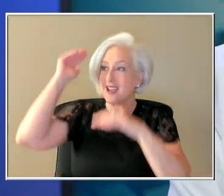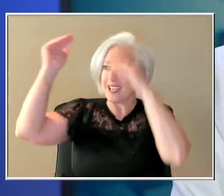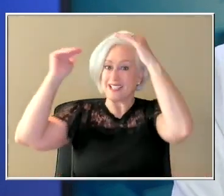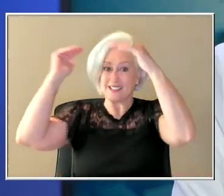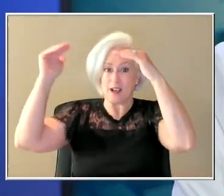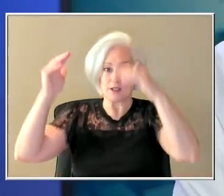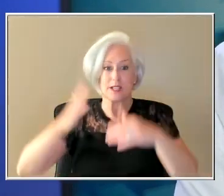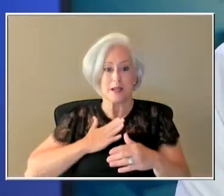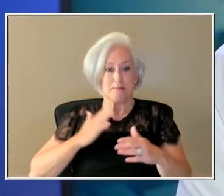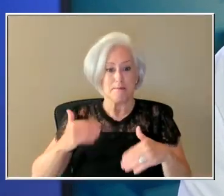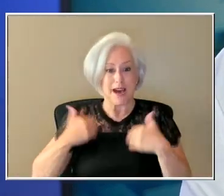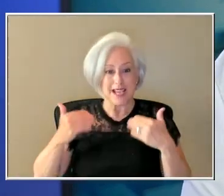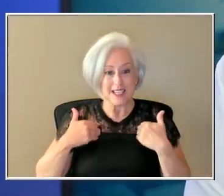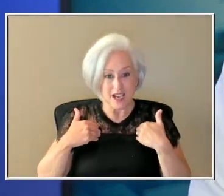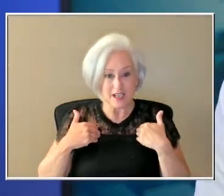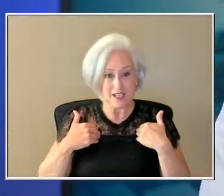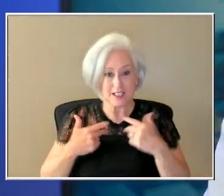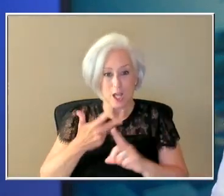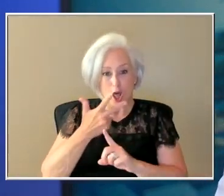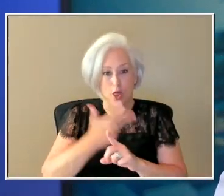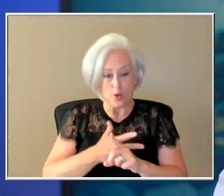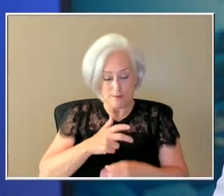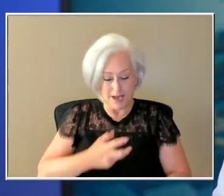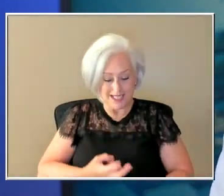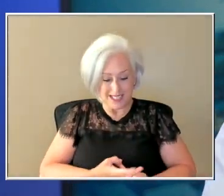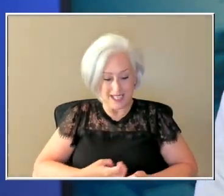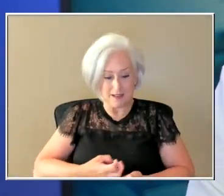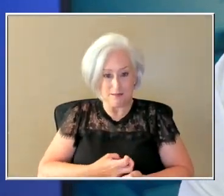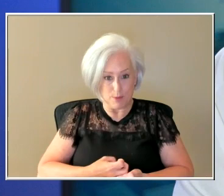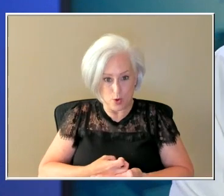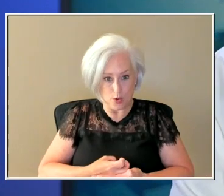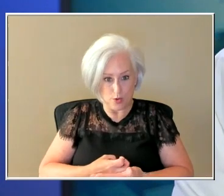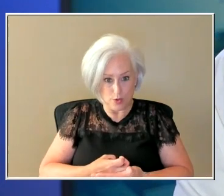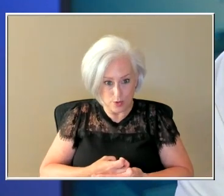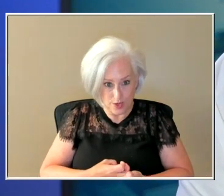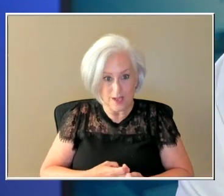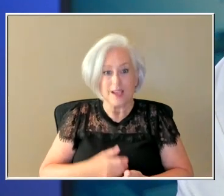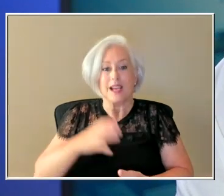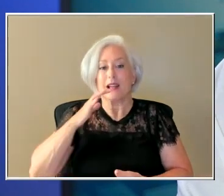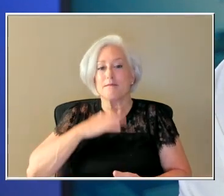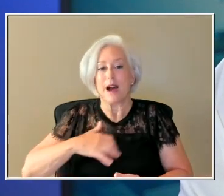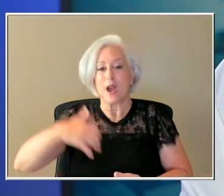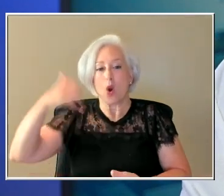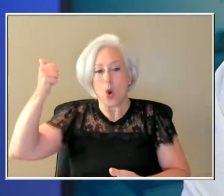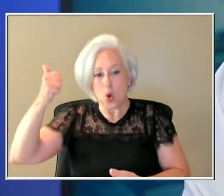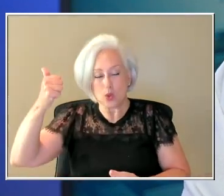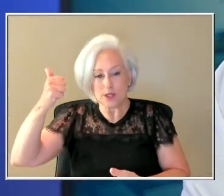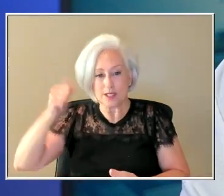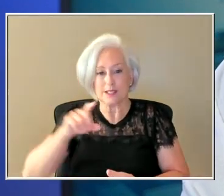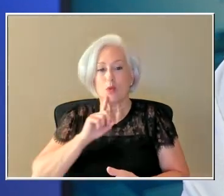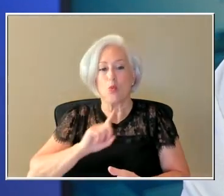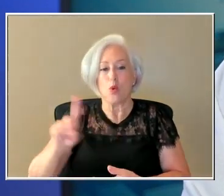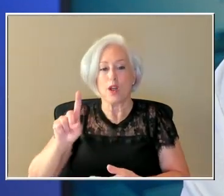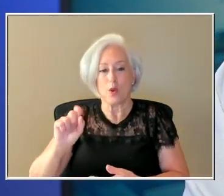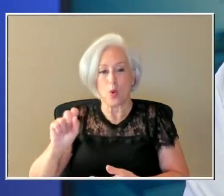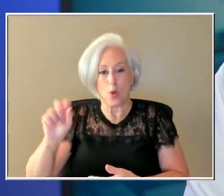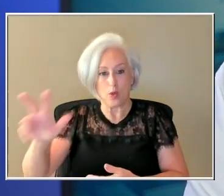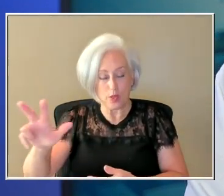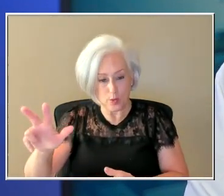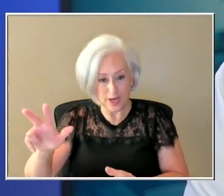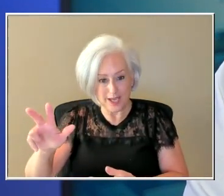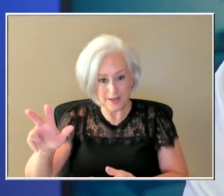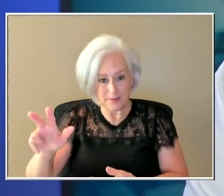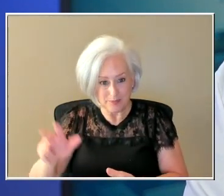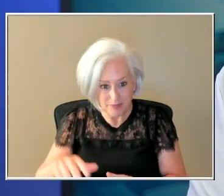in utero, and my oldest that I operated on was 103. And she used to come to our sarcoma family day at the K